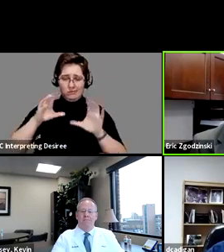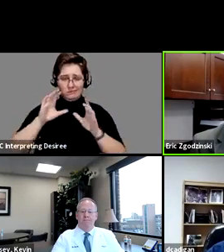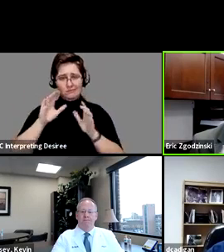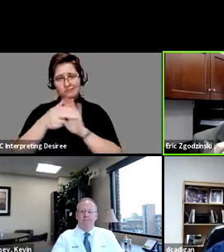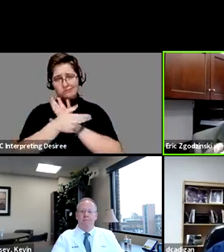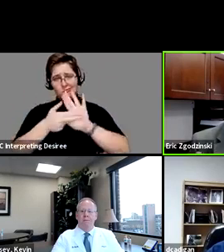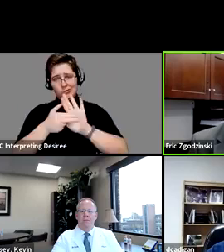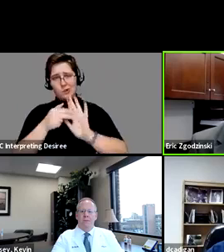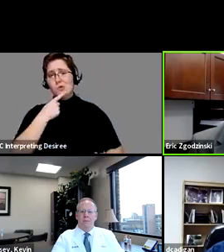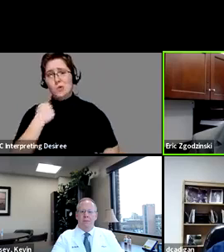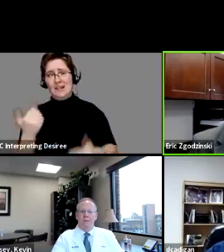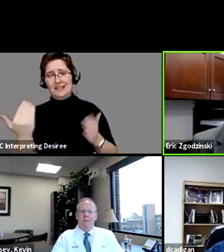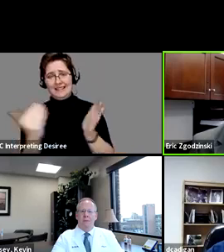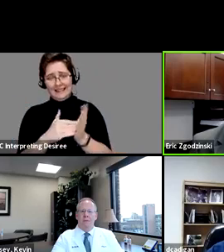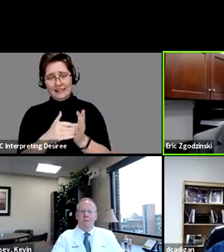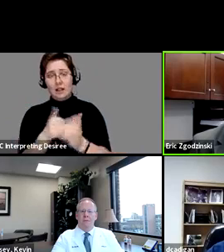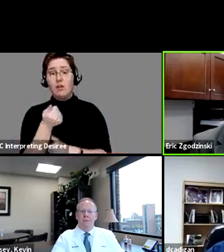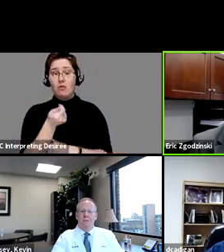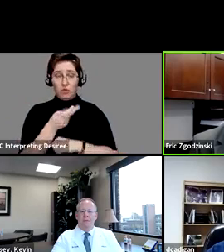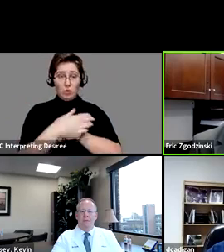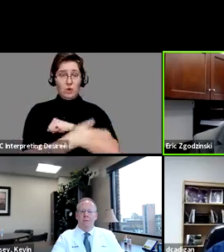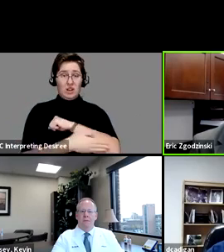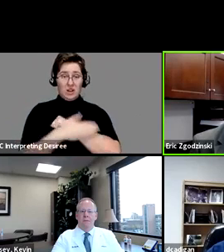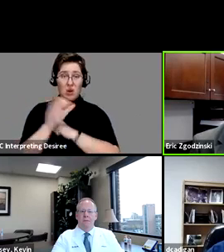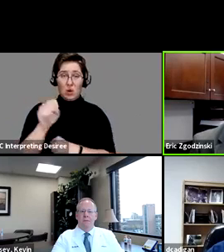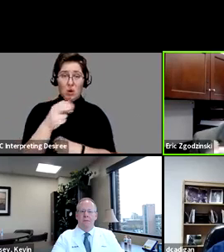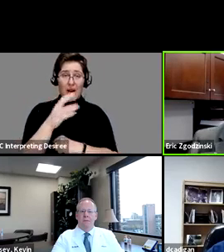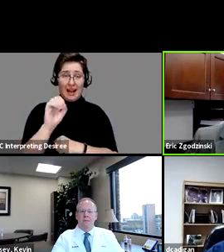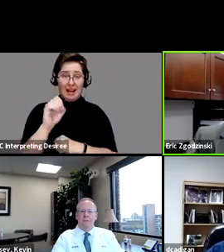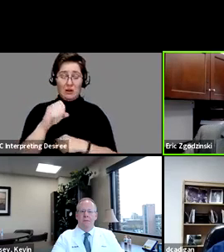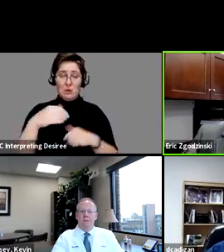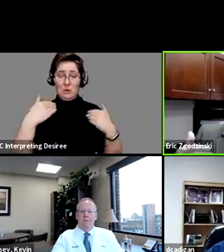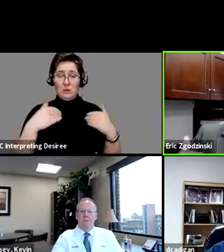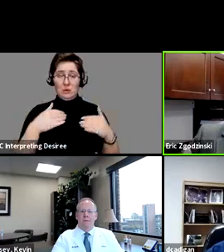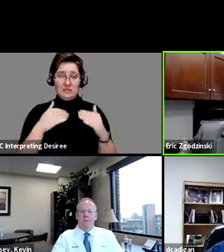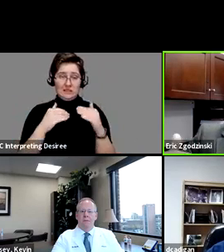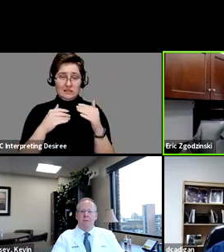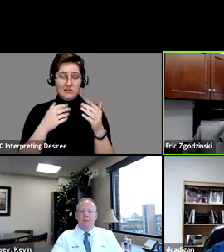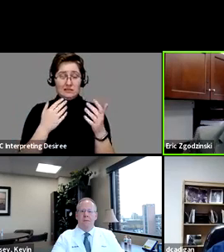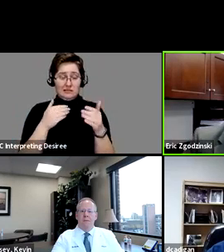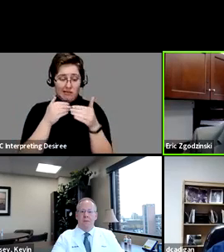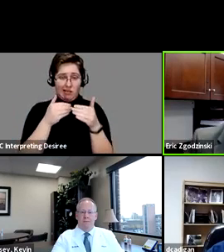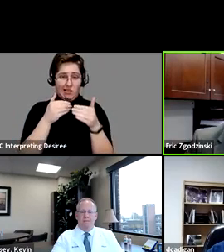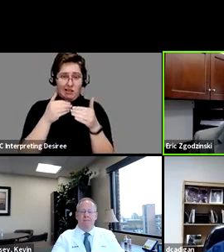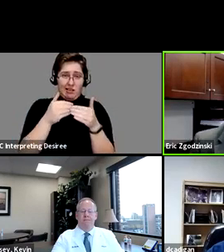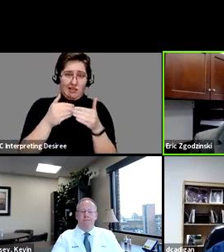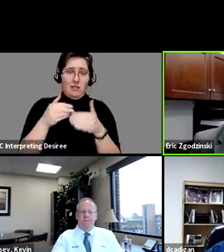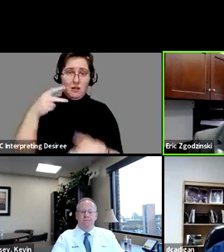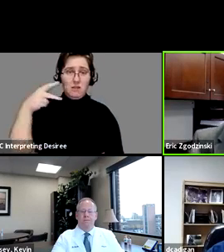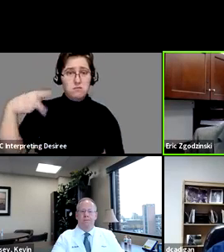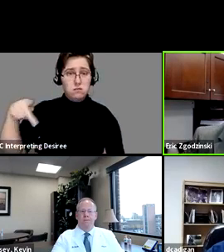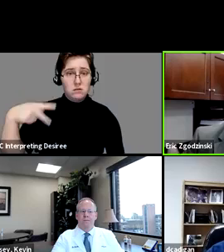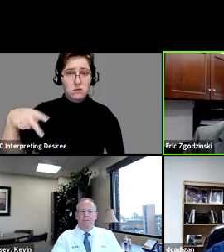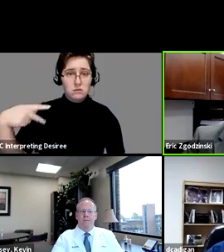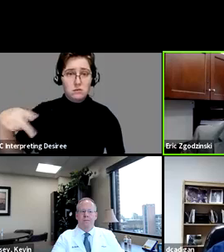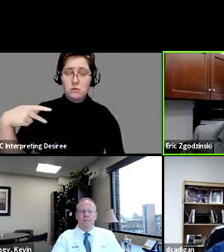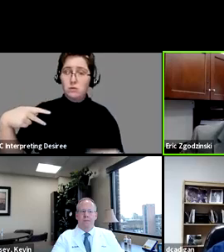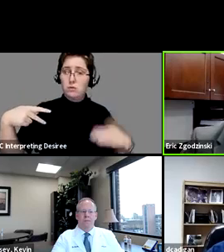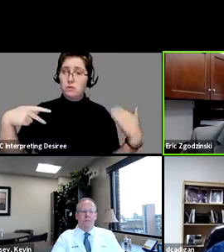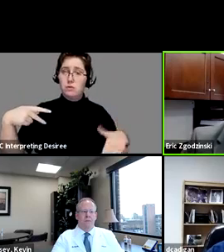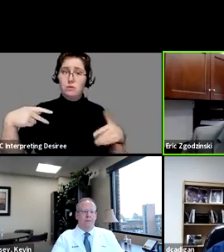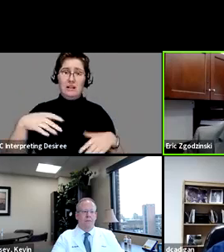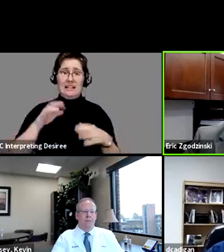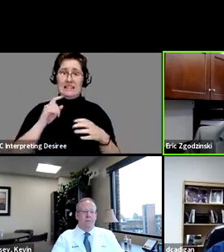again. Several counties in Ohio are actually approaching purple. And again, that